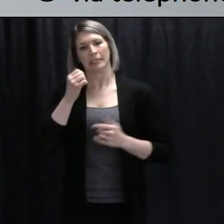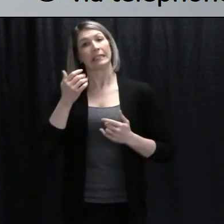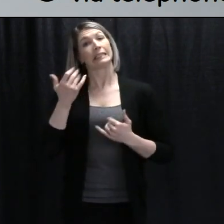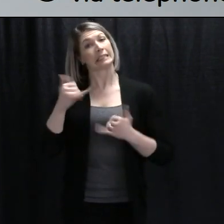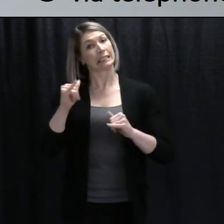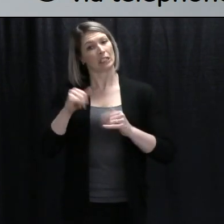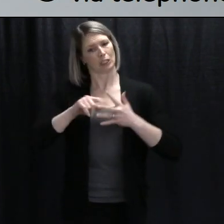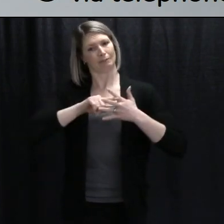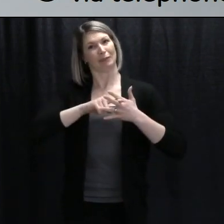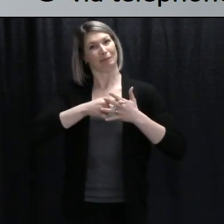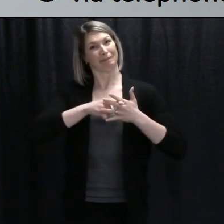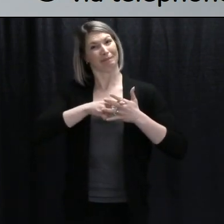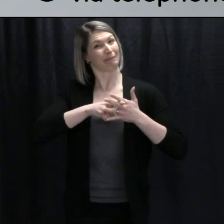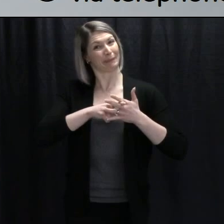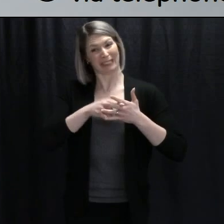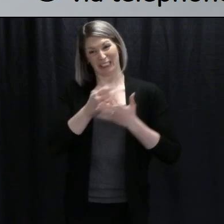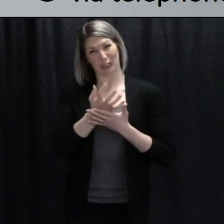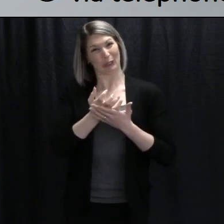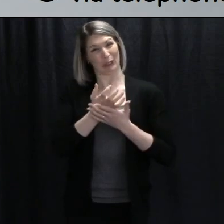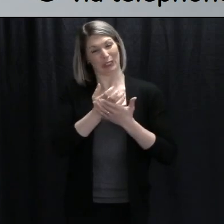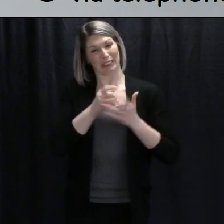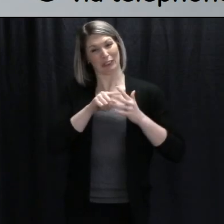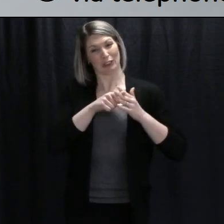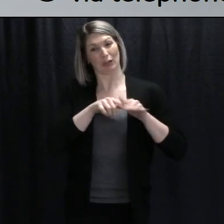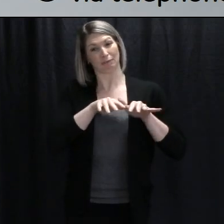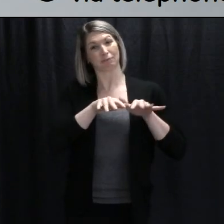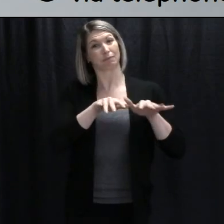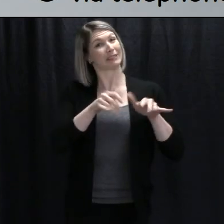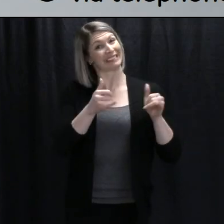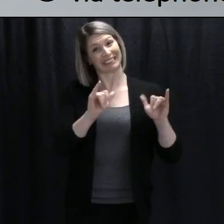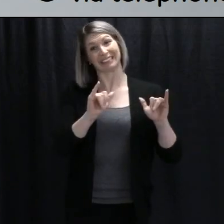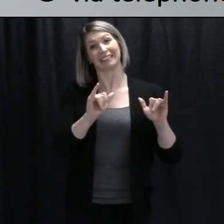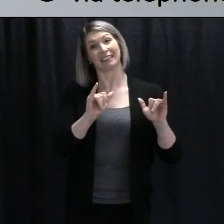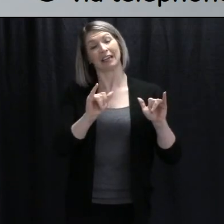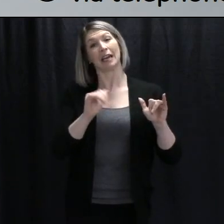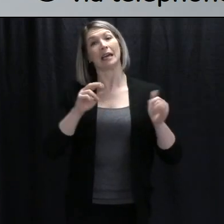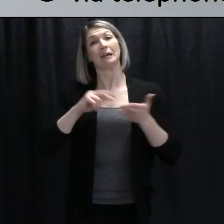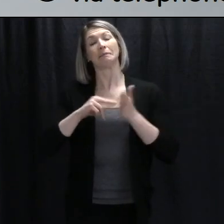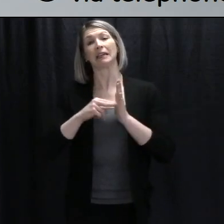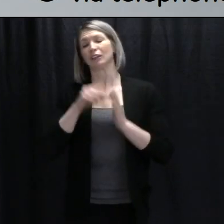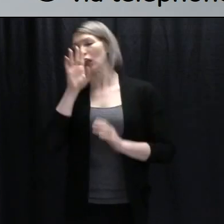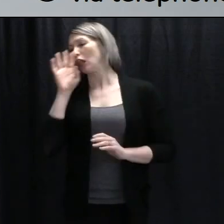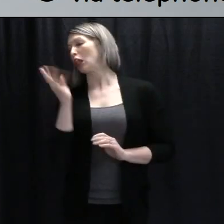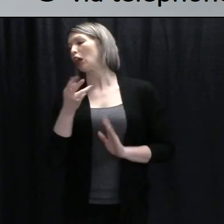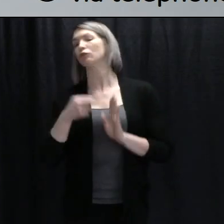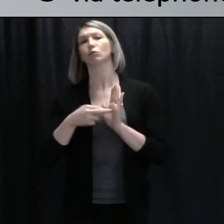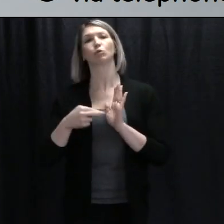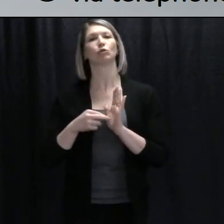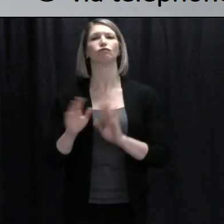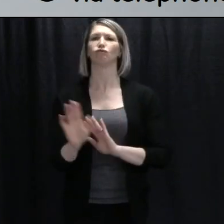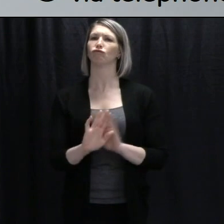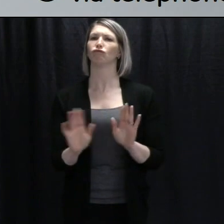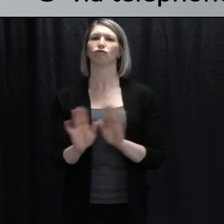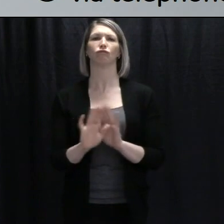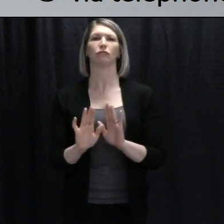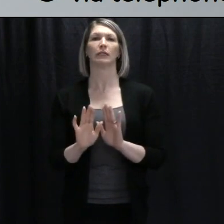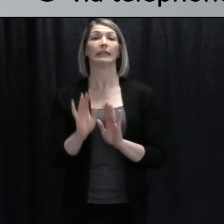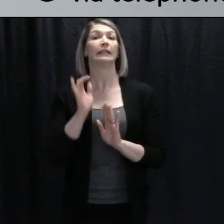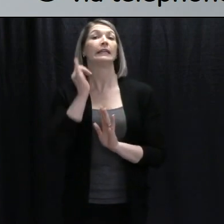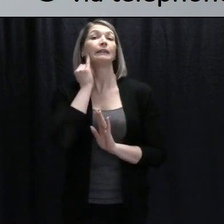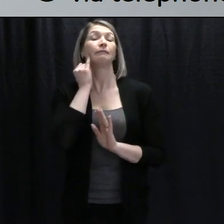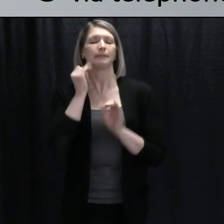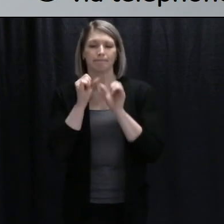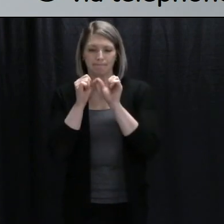and now is not the time to become complacent. These measures, if we stay vigilant, will work